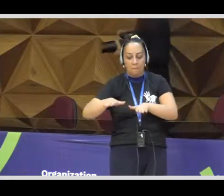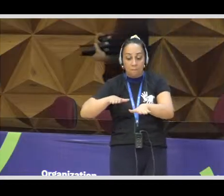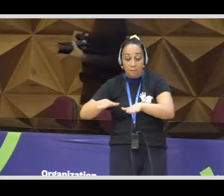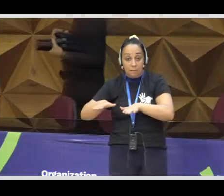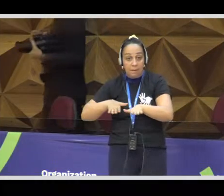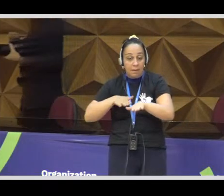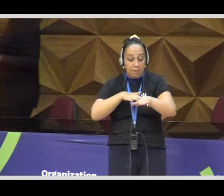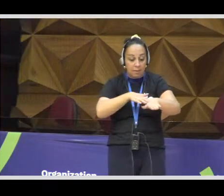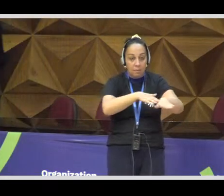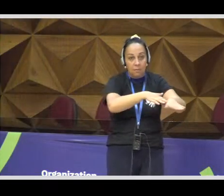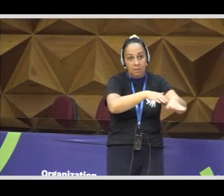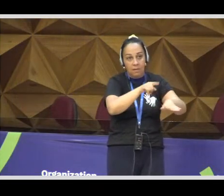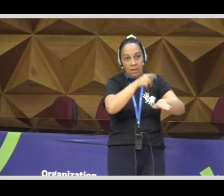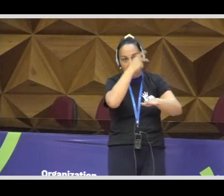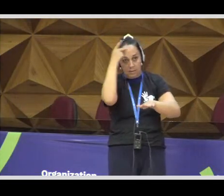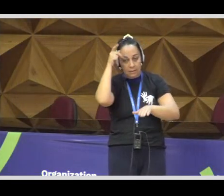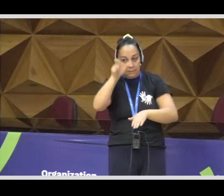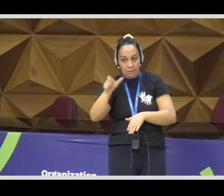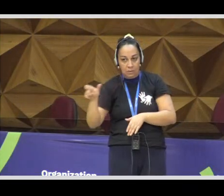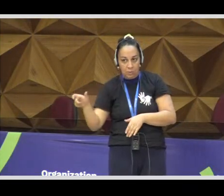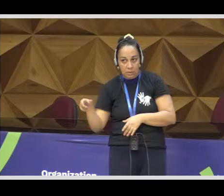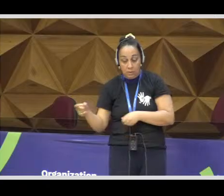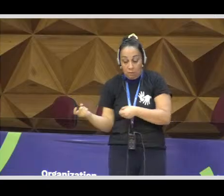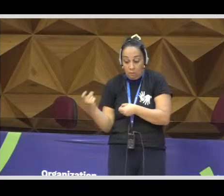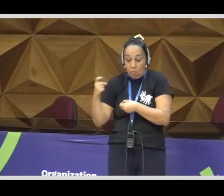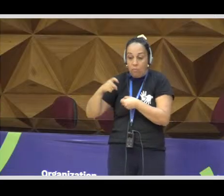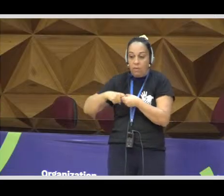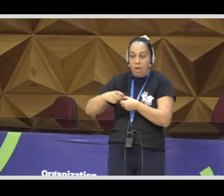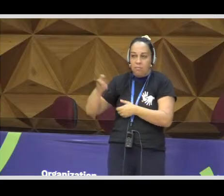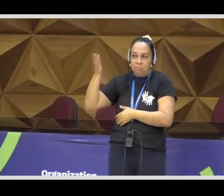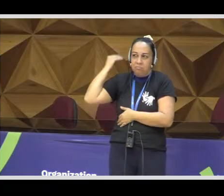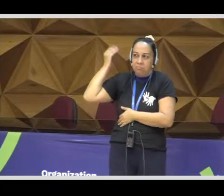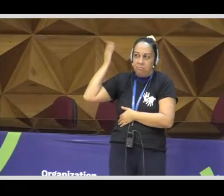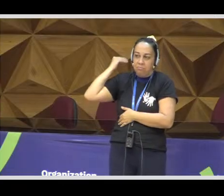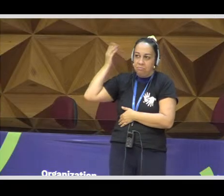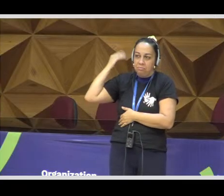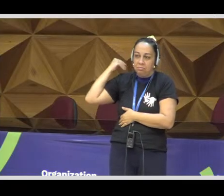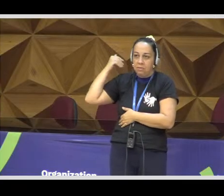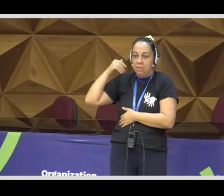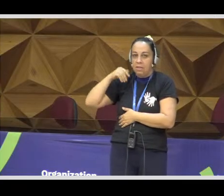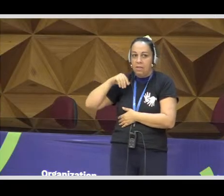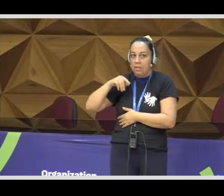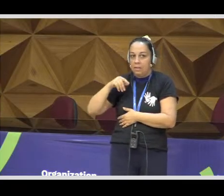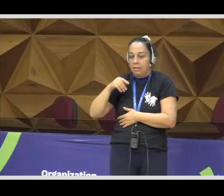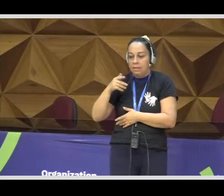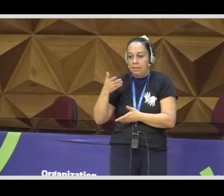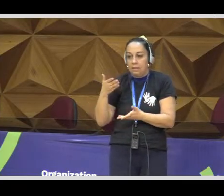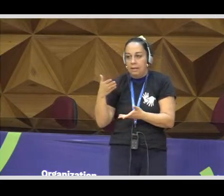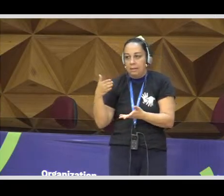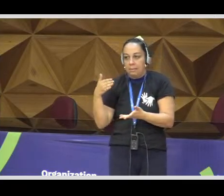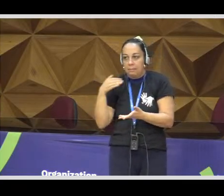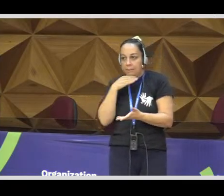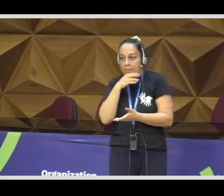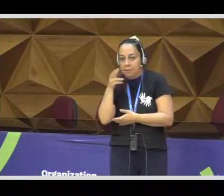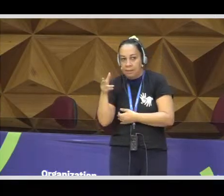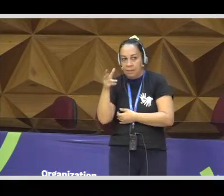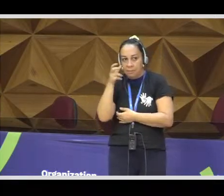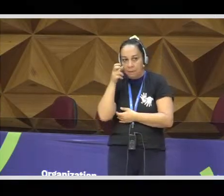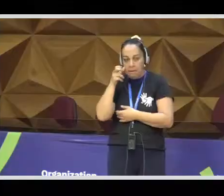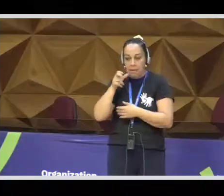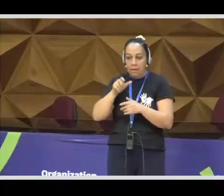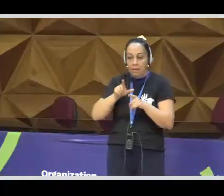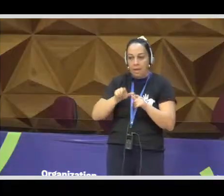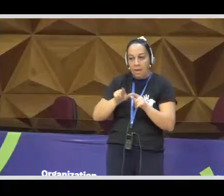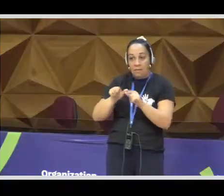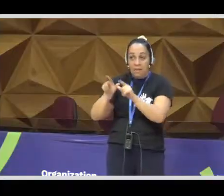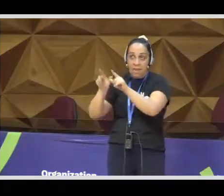if we step back in time, maybe this is the view of travel from the 1950s. So we've